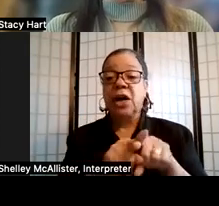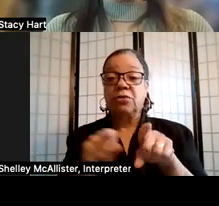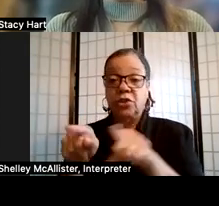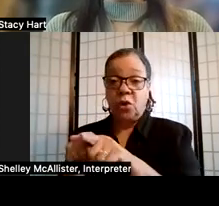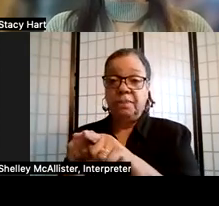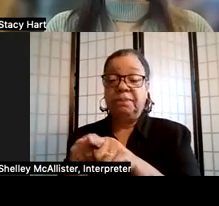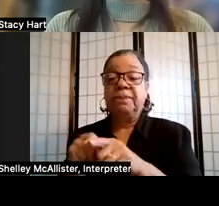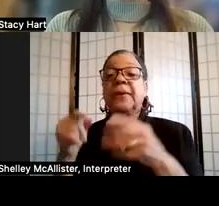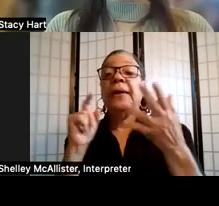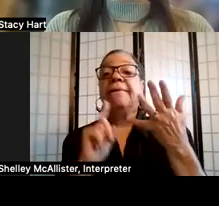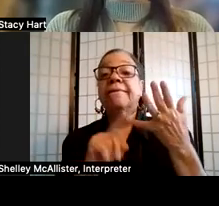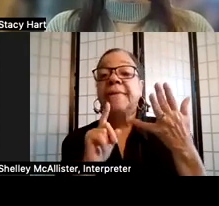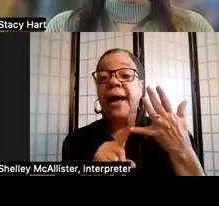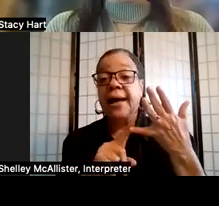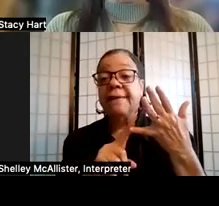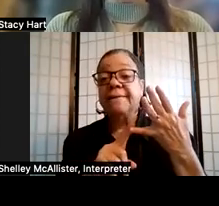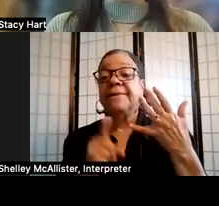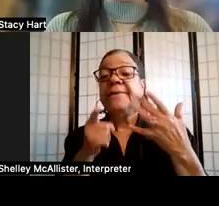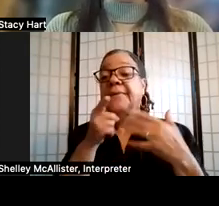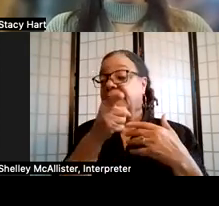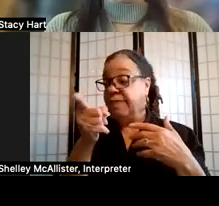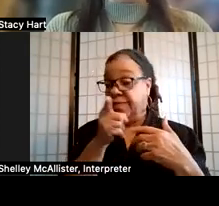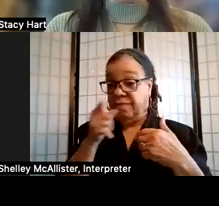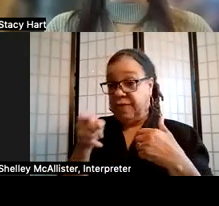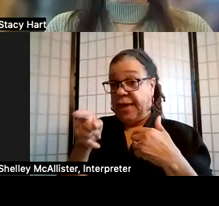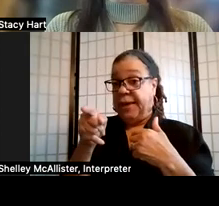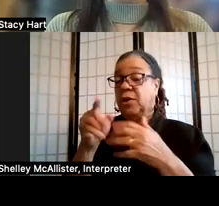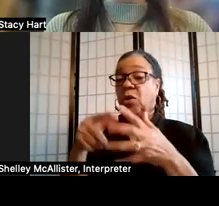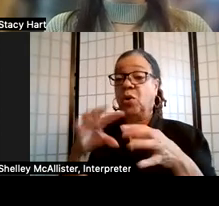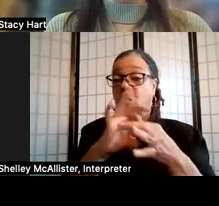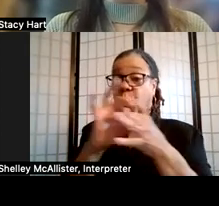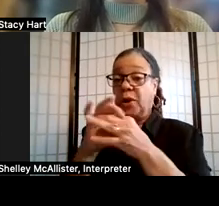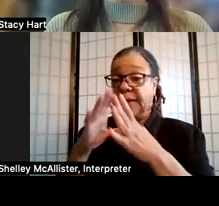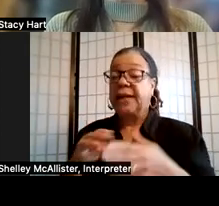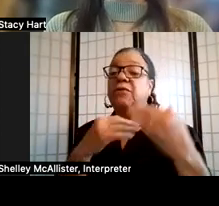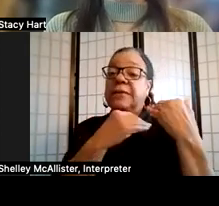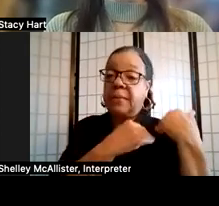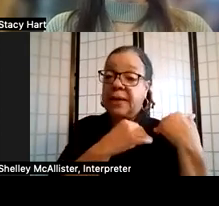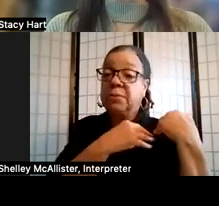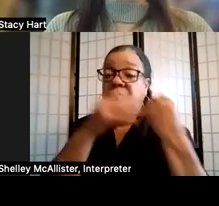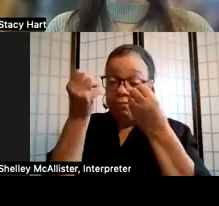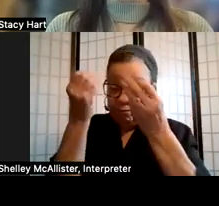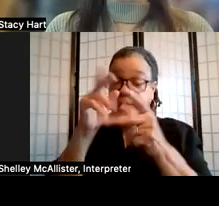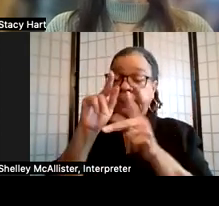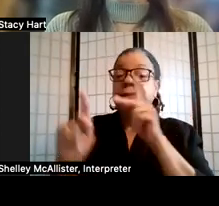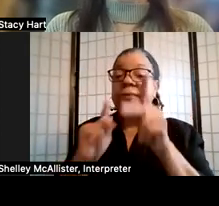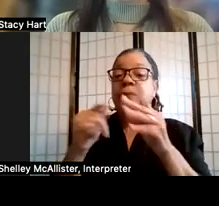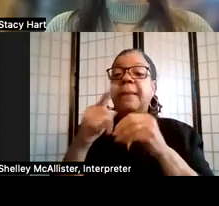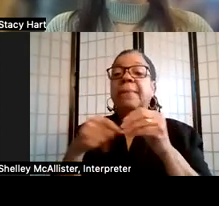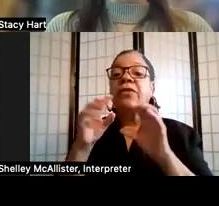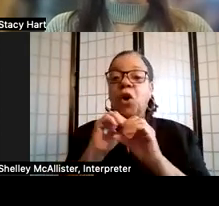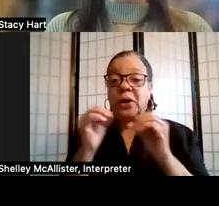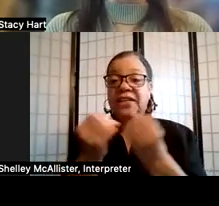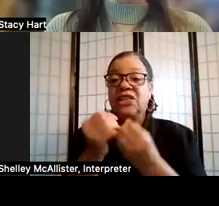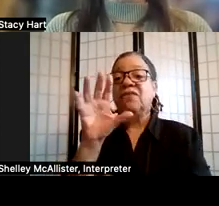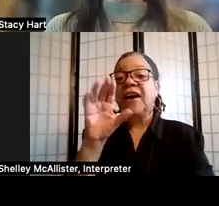Number five, they are responsible for notifying the public about the organization's